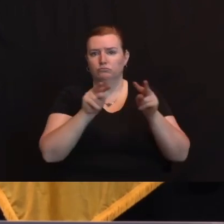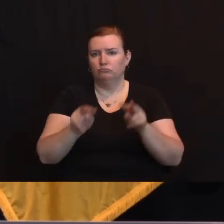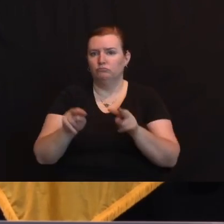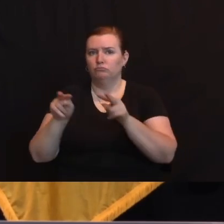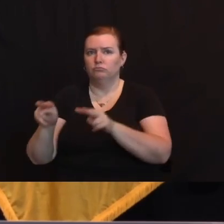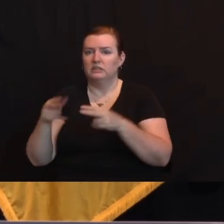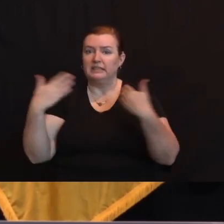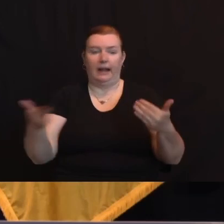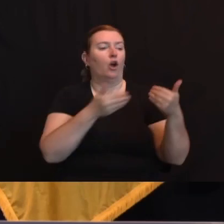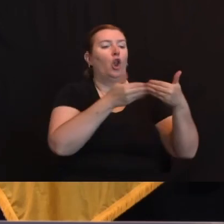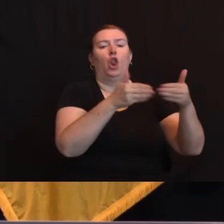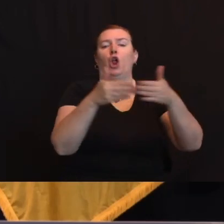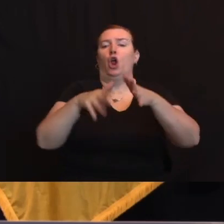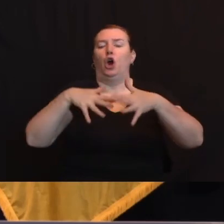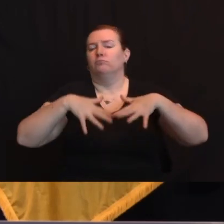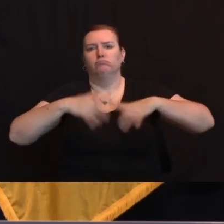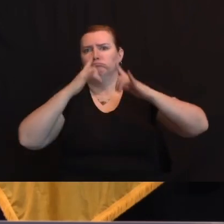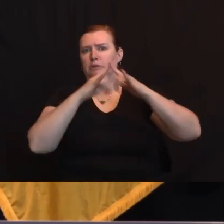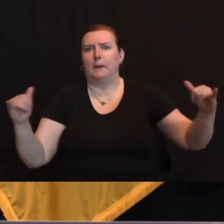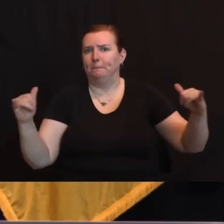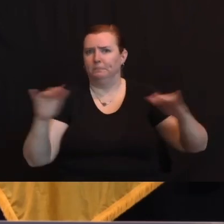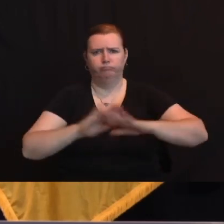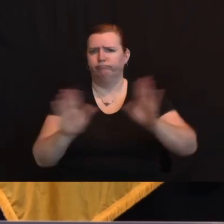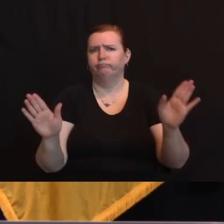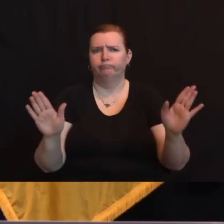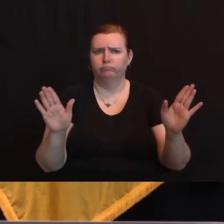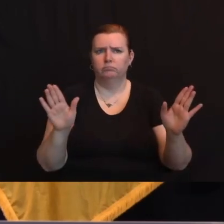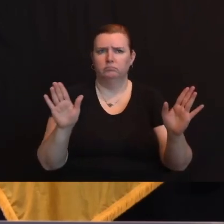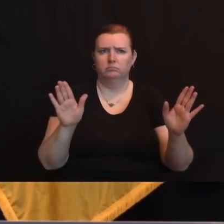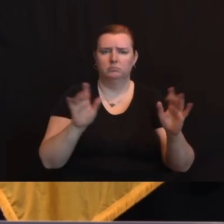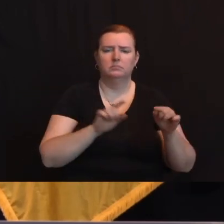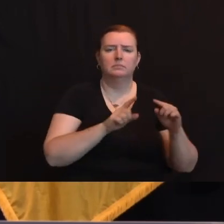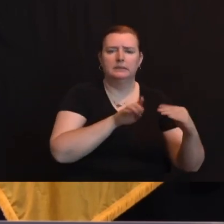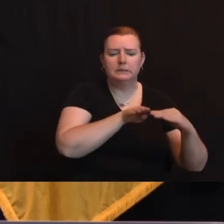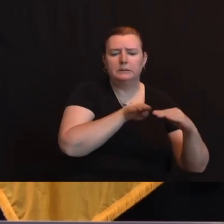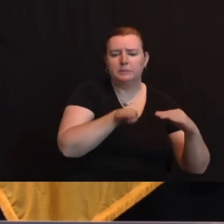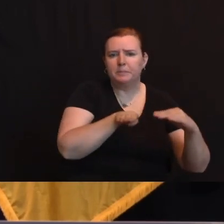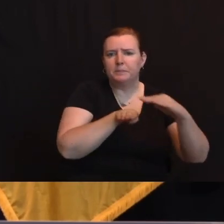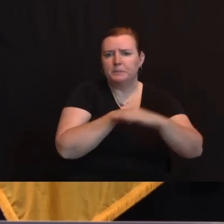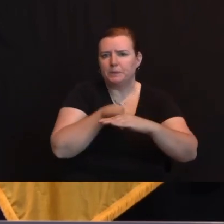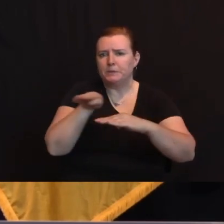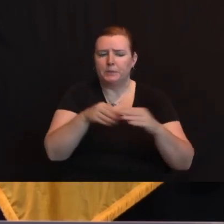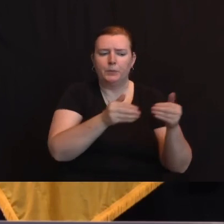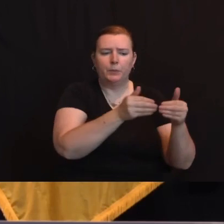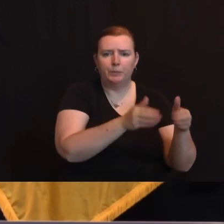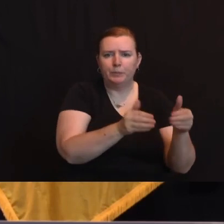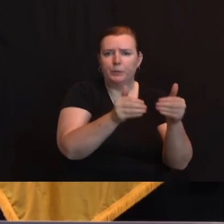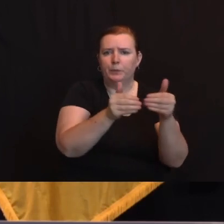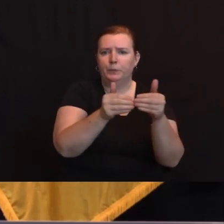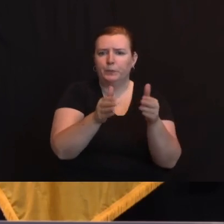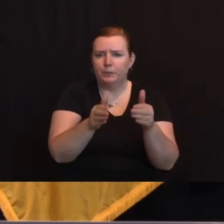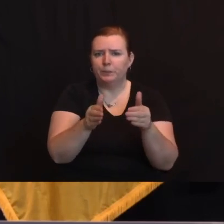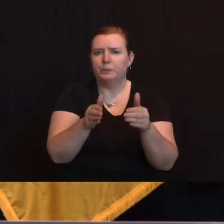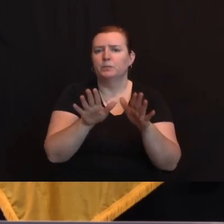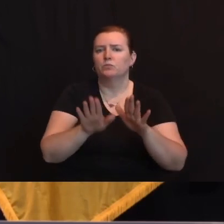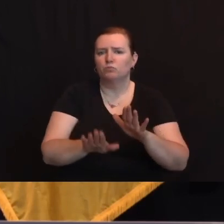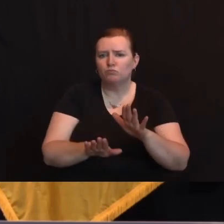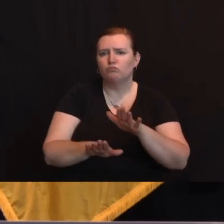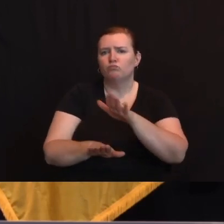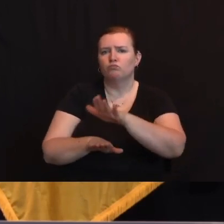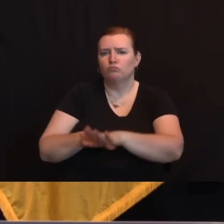time. If you did only 1 or 2 steps, then you waited a beat or two, you could get a sense of